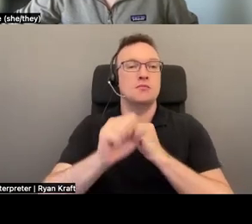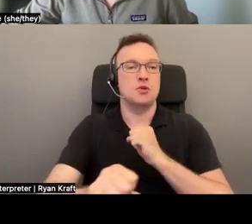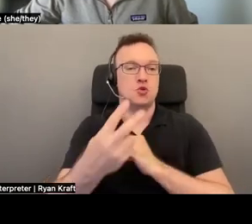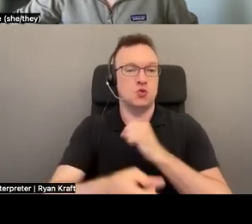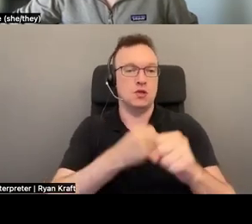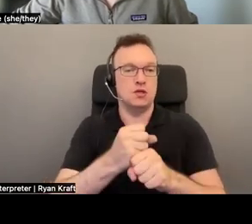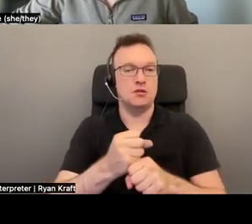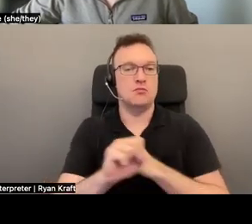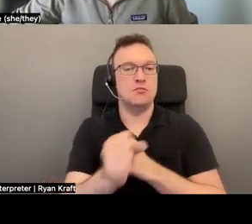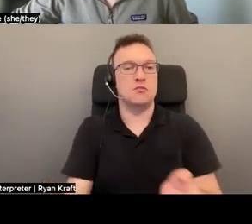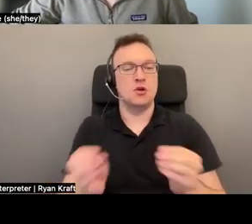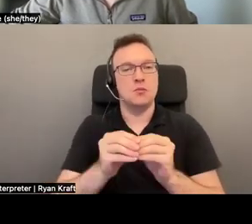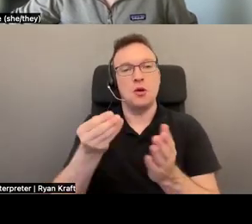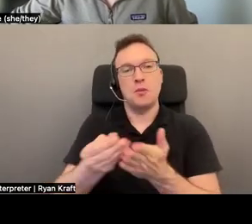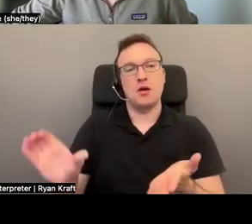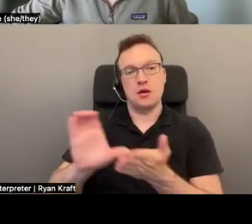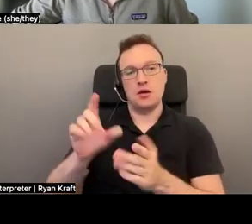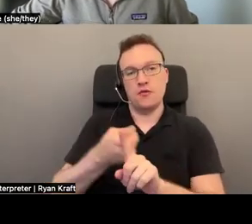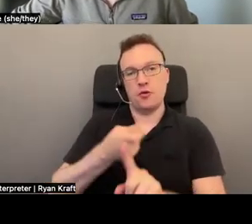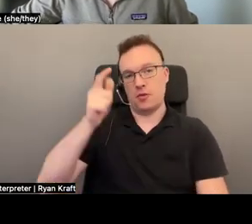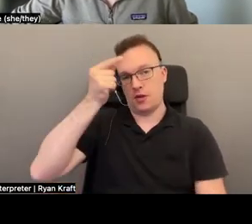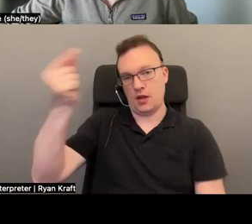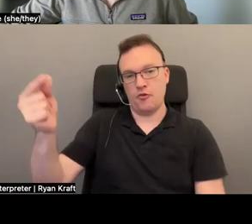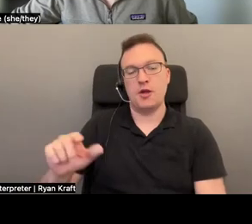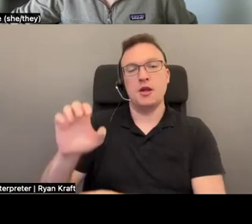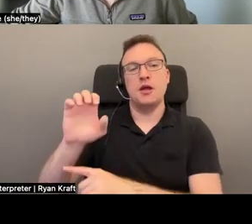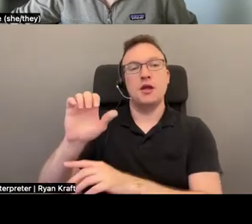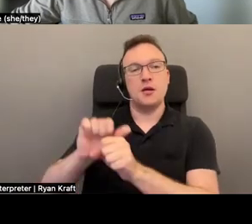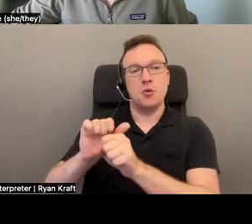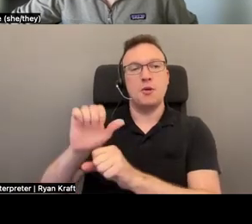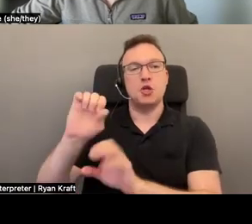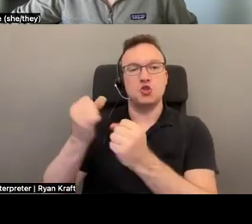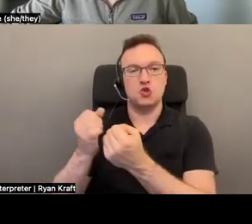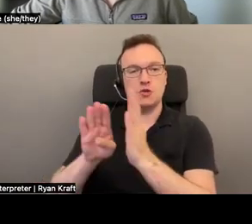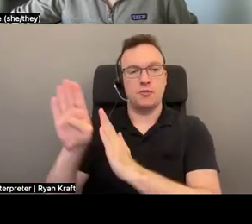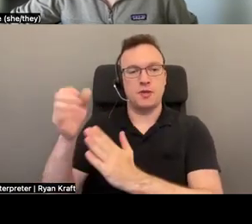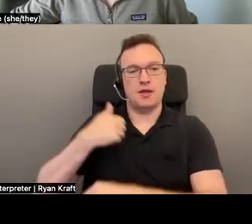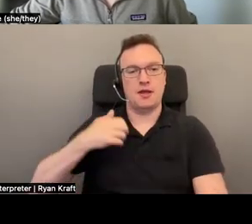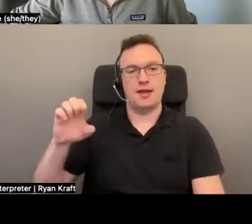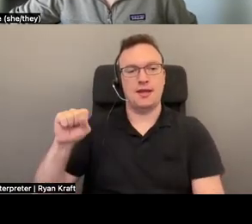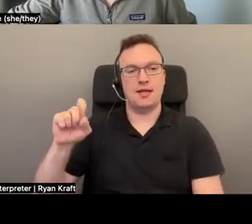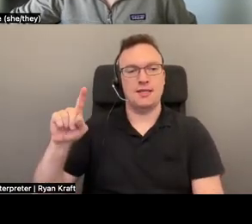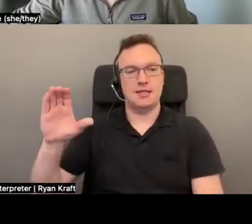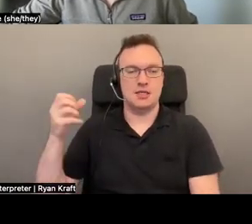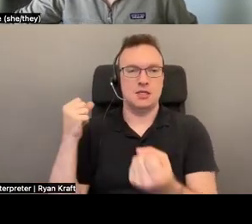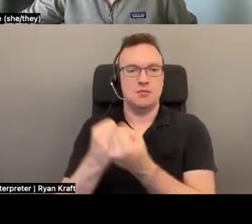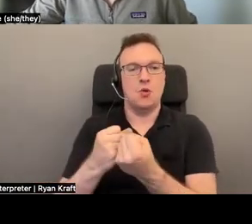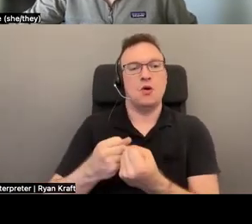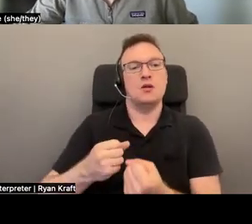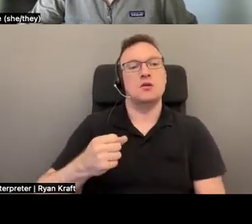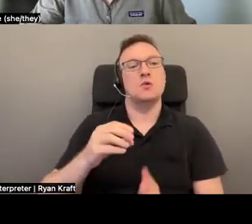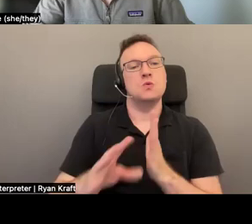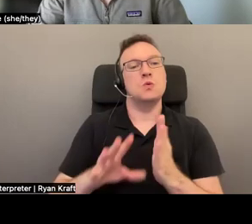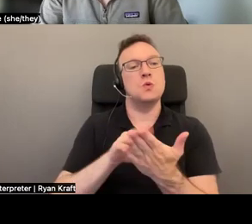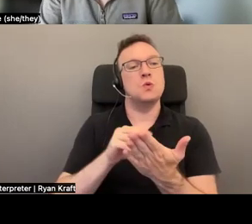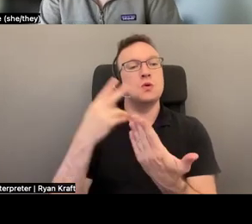funded by Employment and Social Development Canada's Support for Student Learning Program. This project